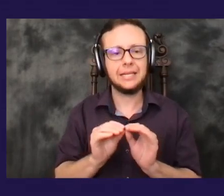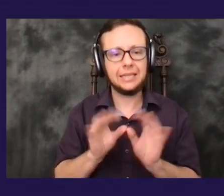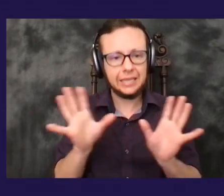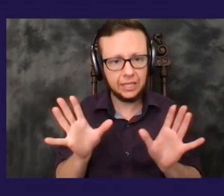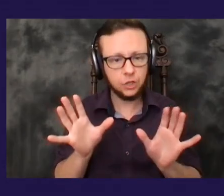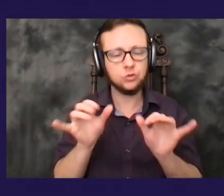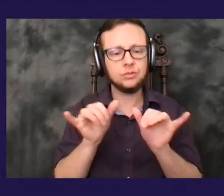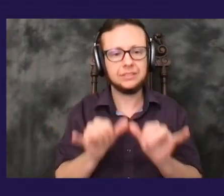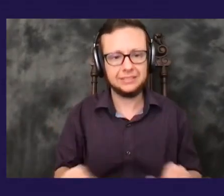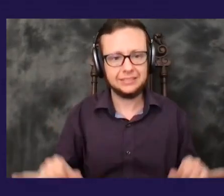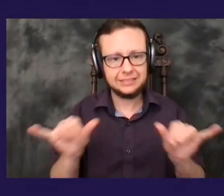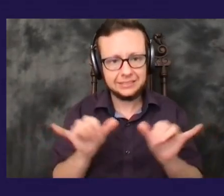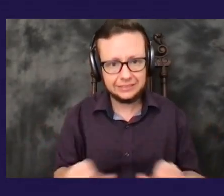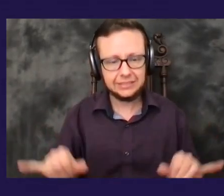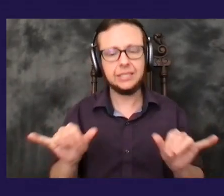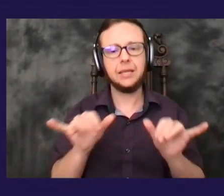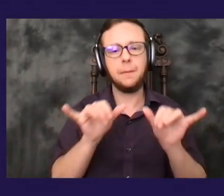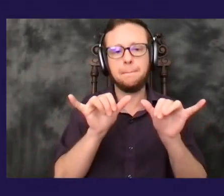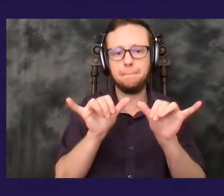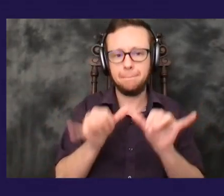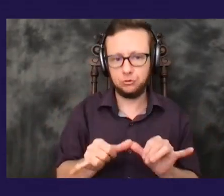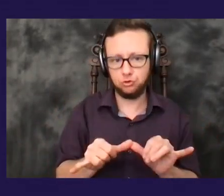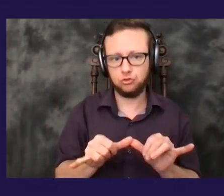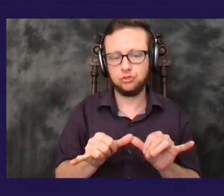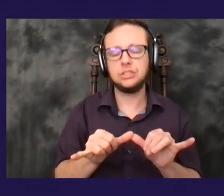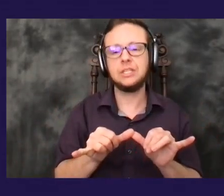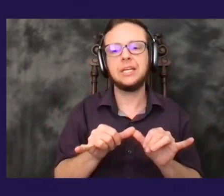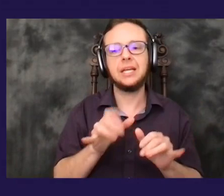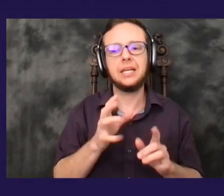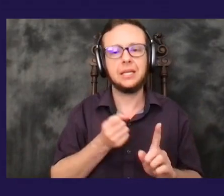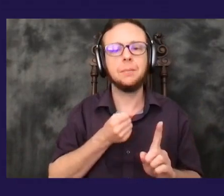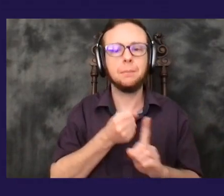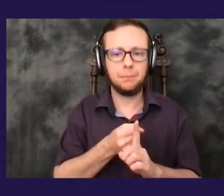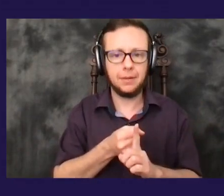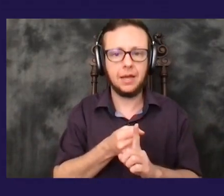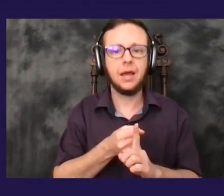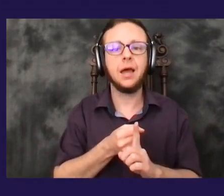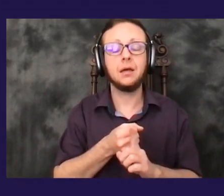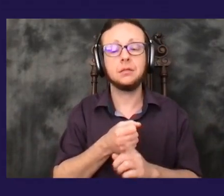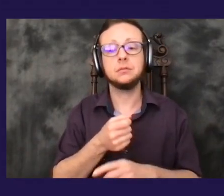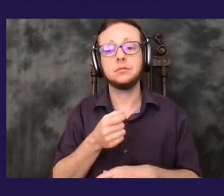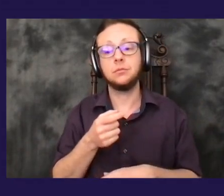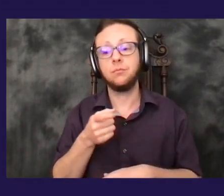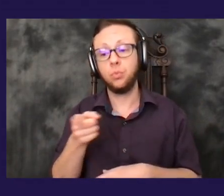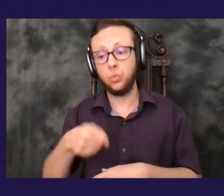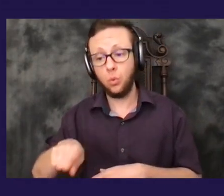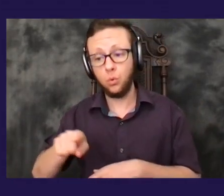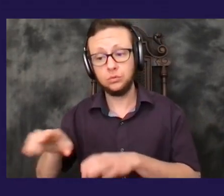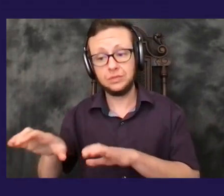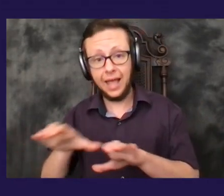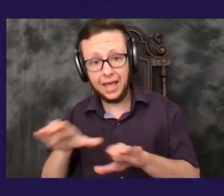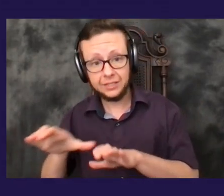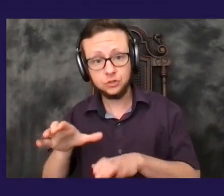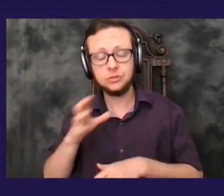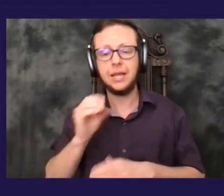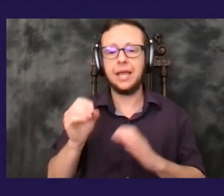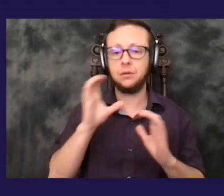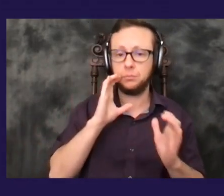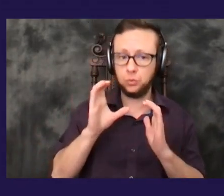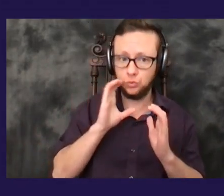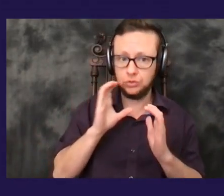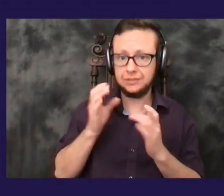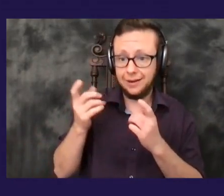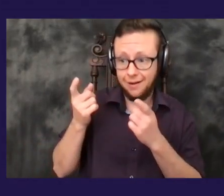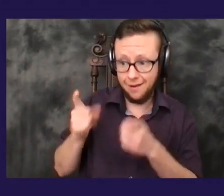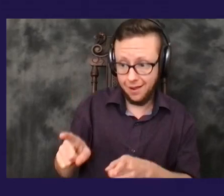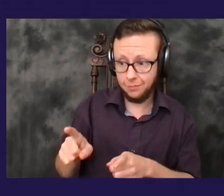consistently measuring the impacts of the actions and communications that are taken